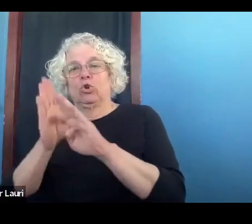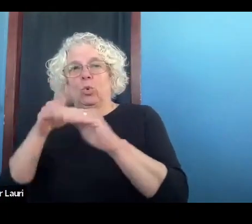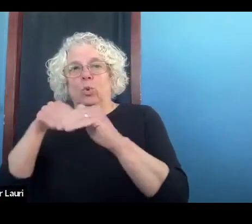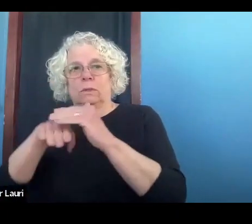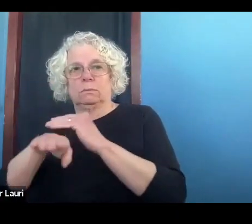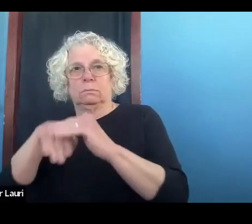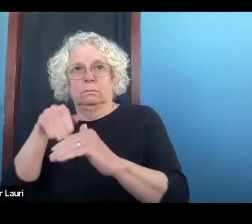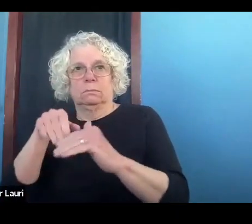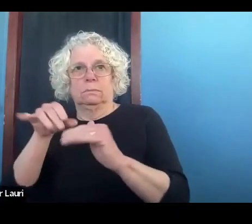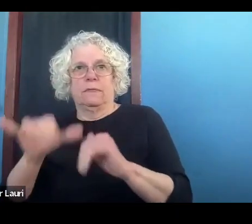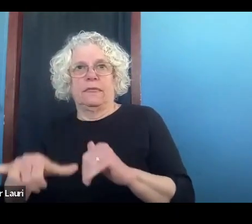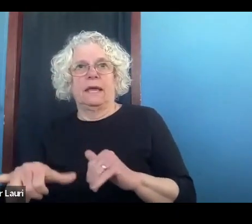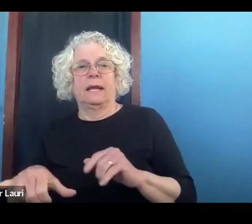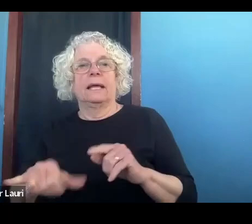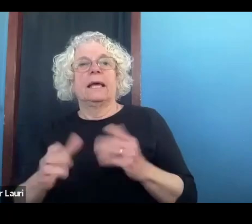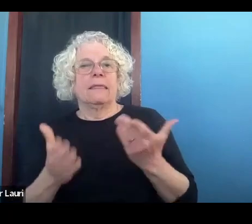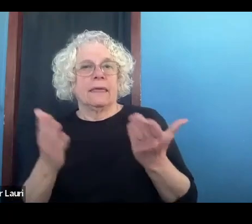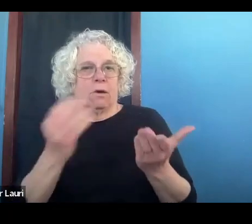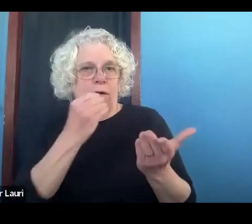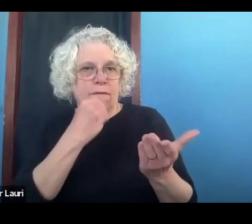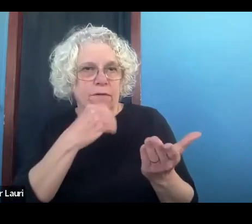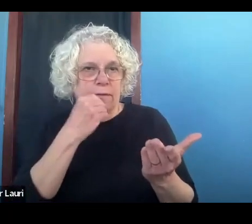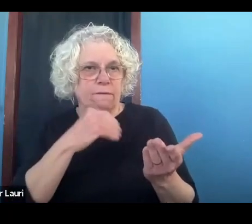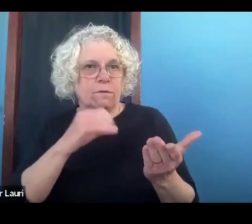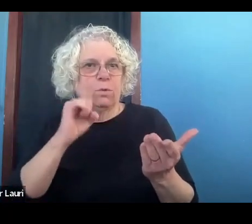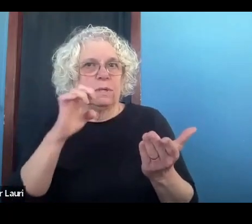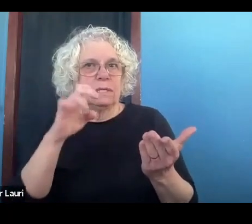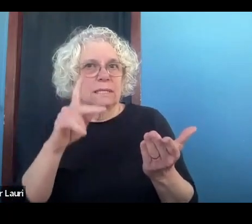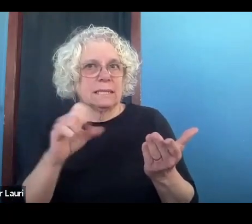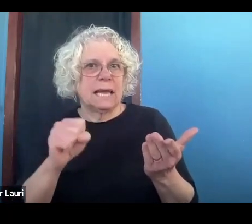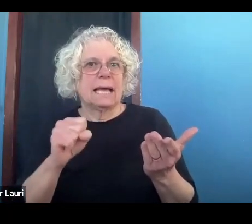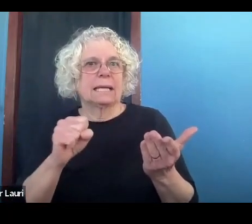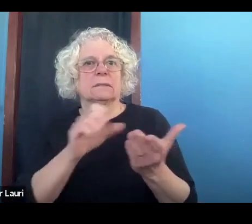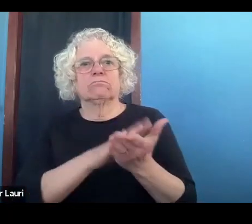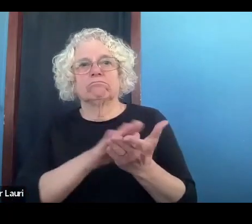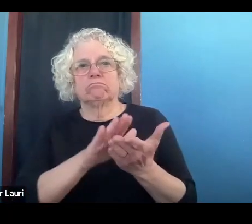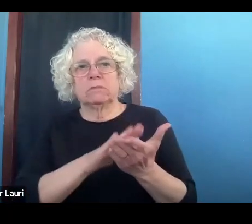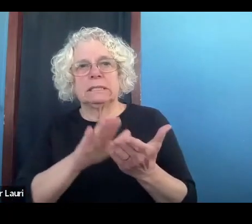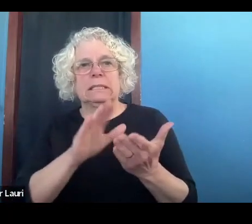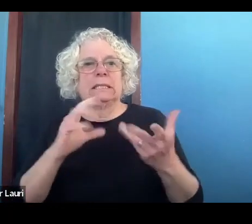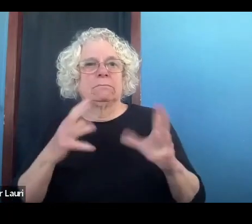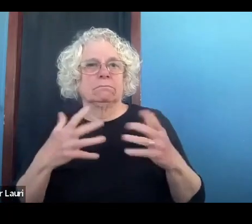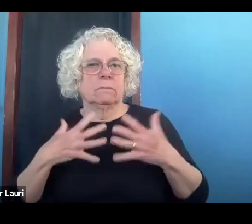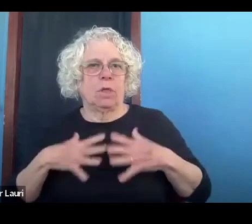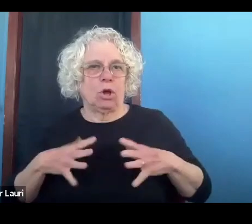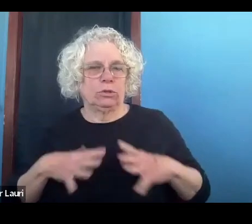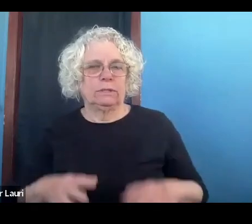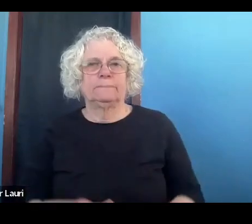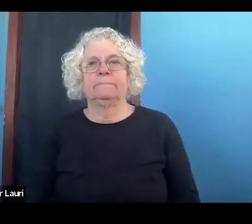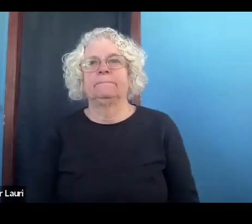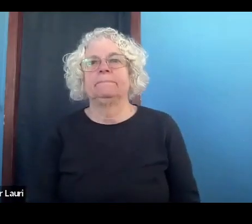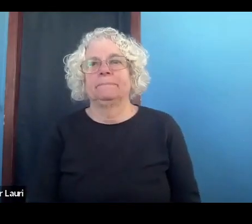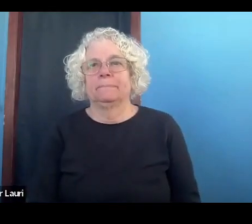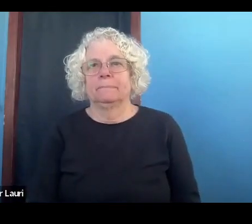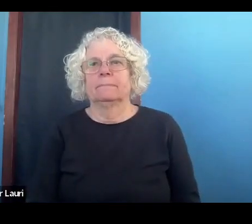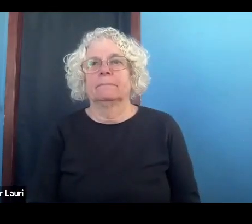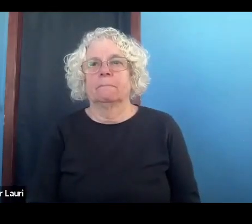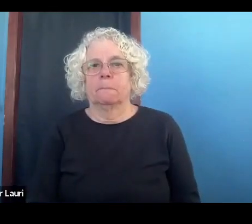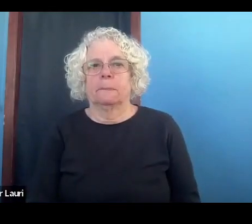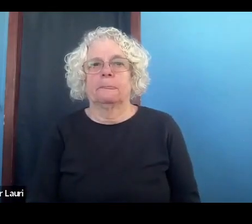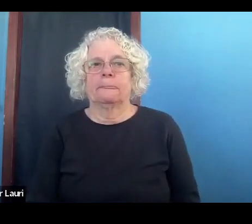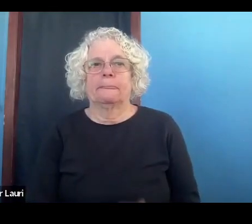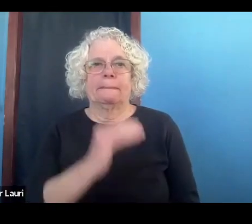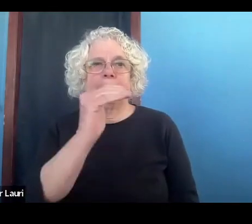exits, and then they will provide meals, snacks, housekeeping, and laundry. Next slide.